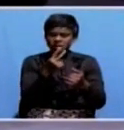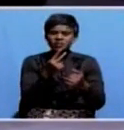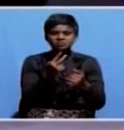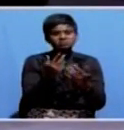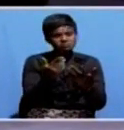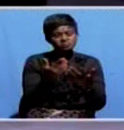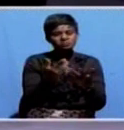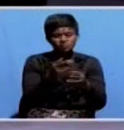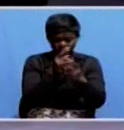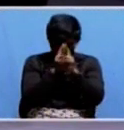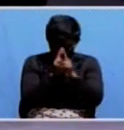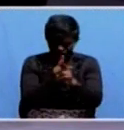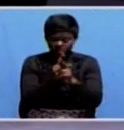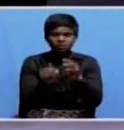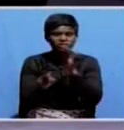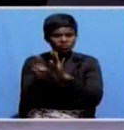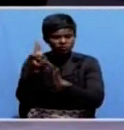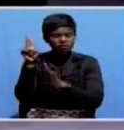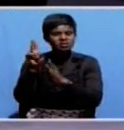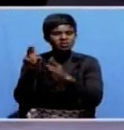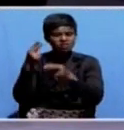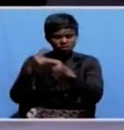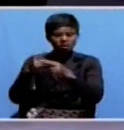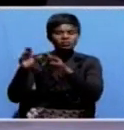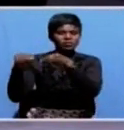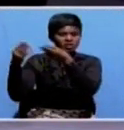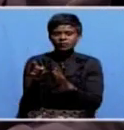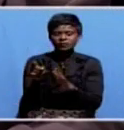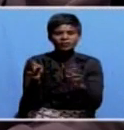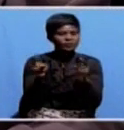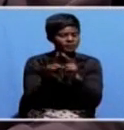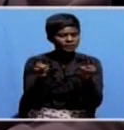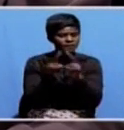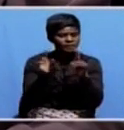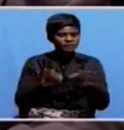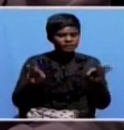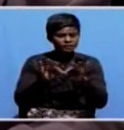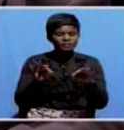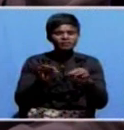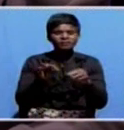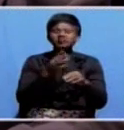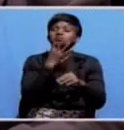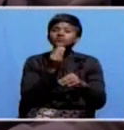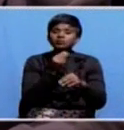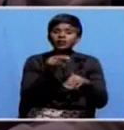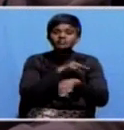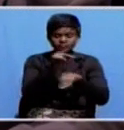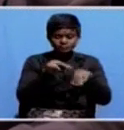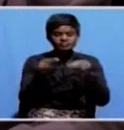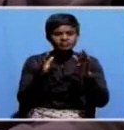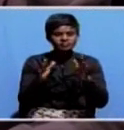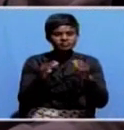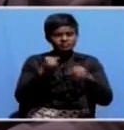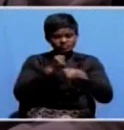Yes. A university has been named after him. A great thing, you would say? Chiluba was a nationalist. When he fought for